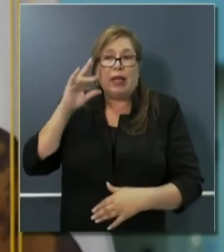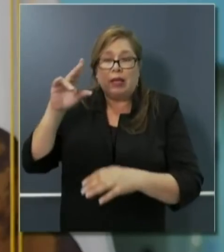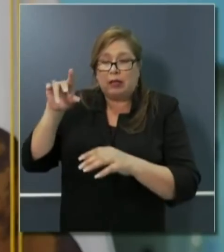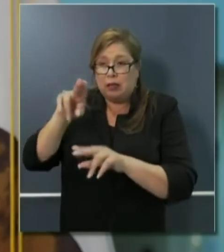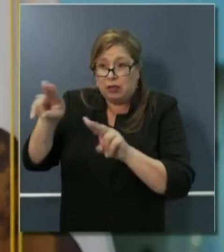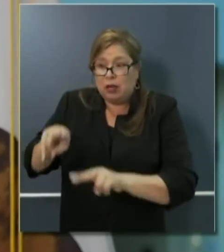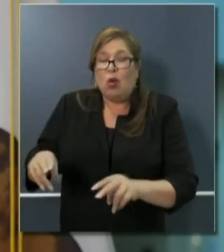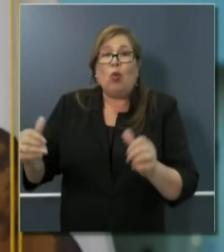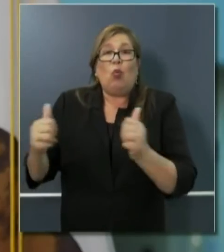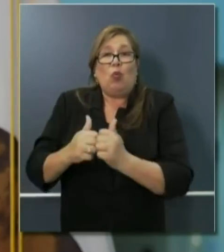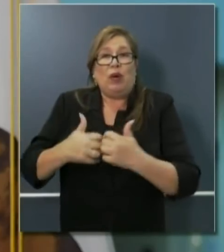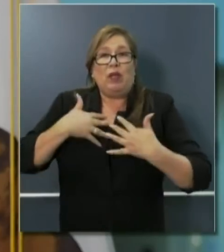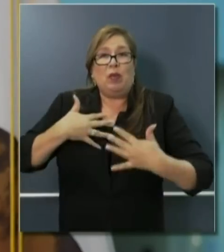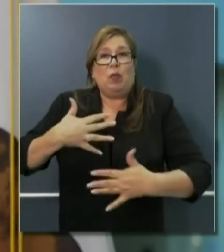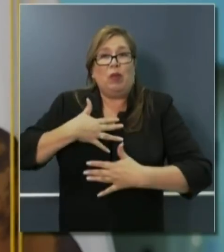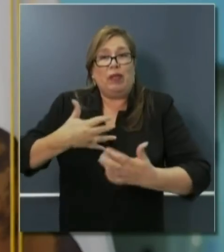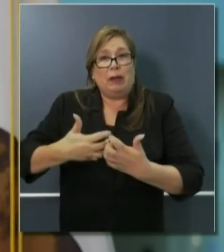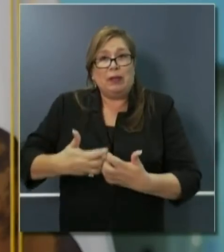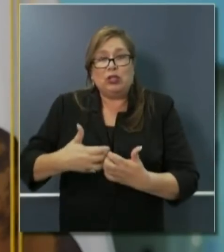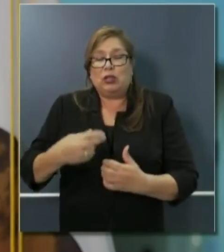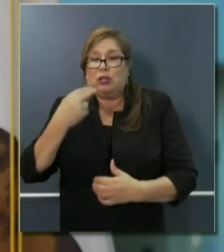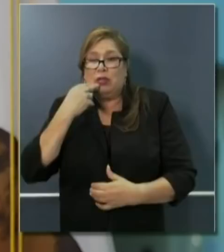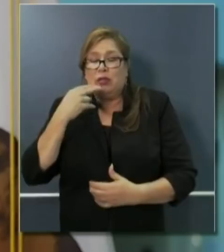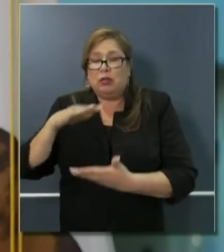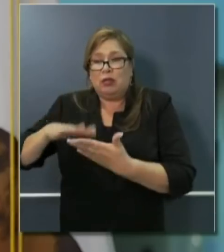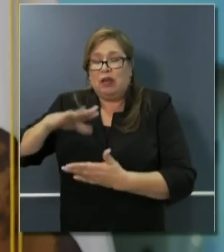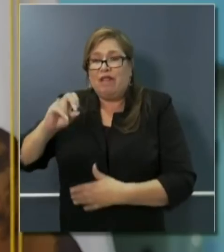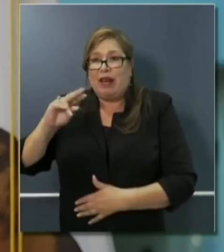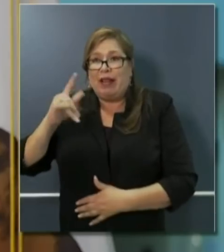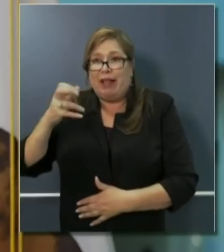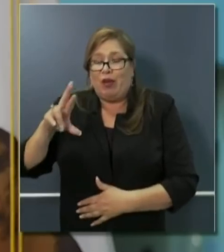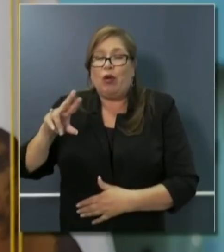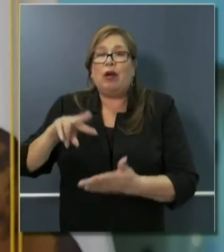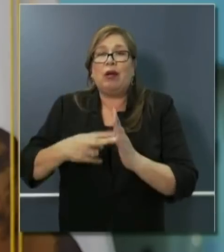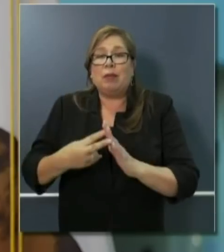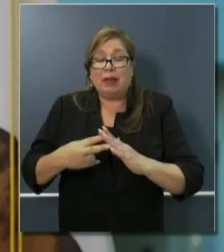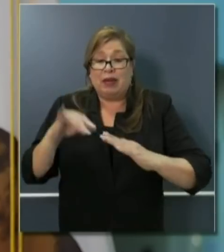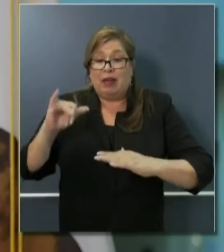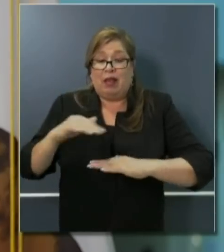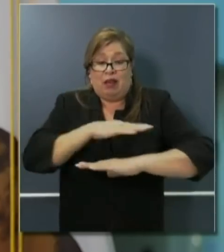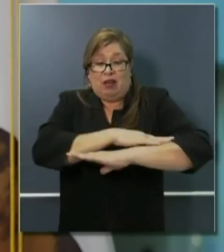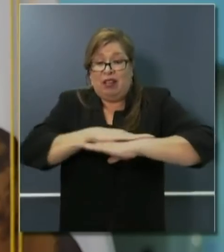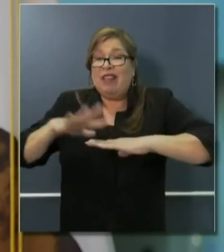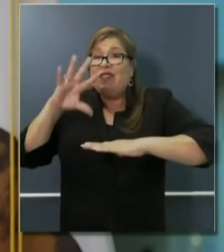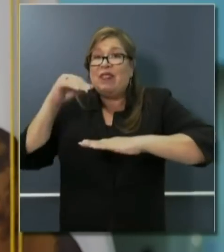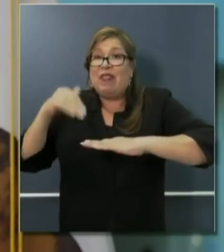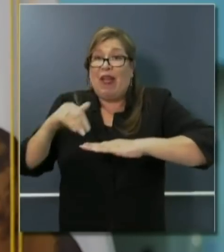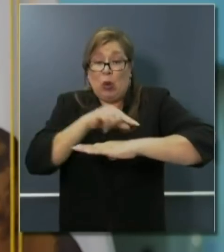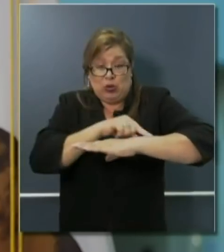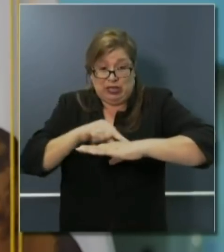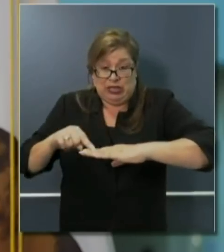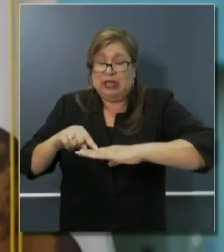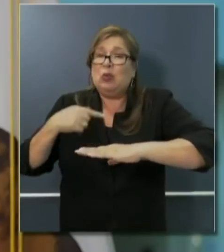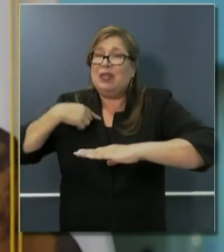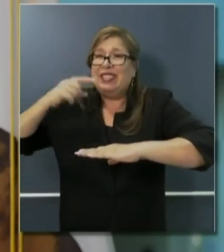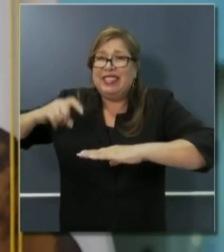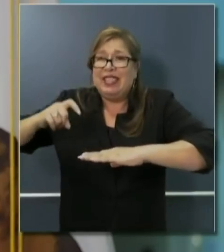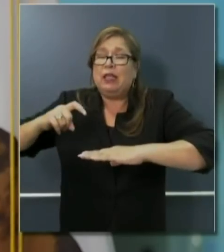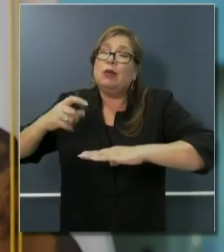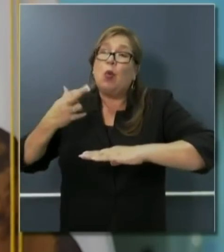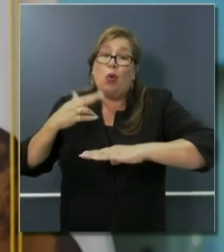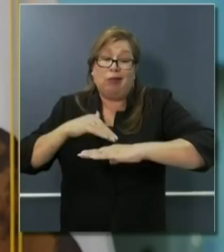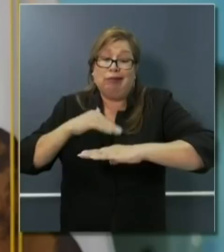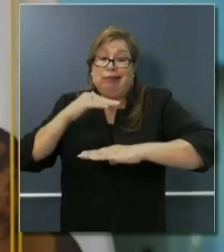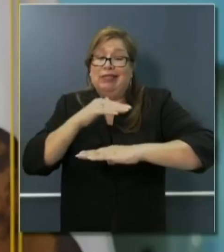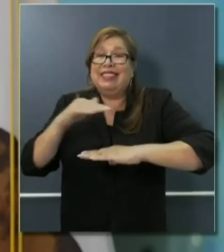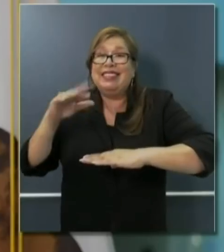that if we look at 40% of roughly that 66,000 or even that 50,000 number, we are in need of